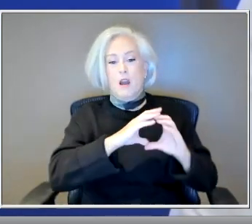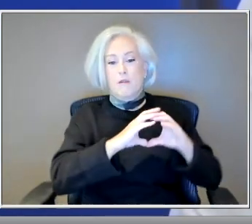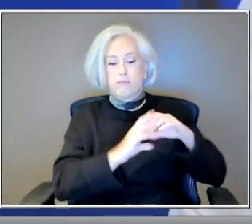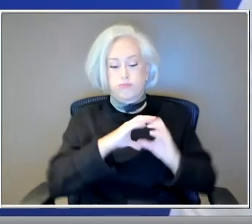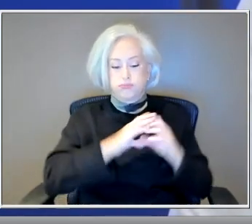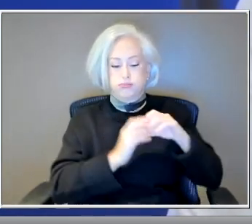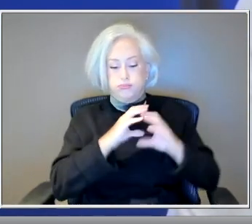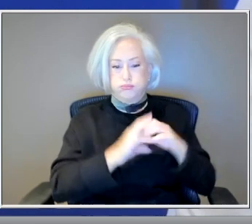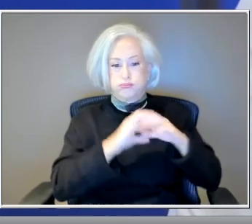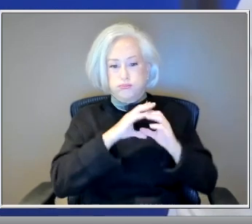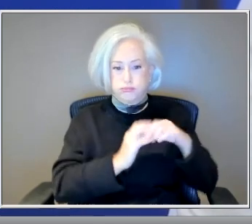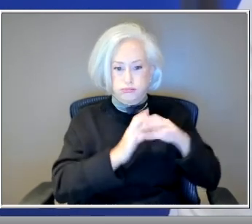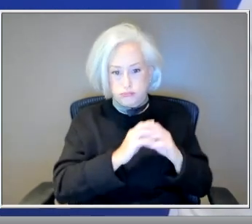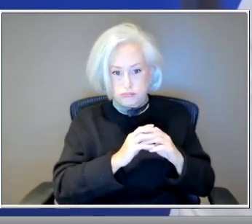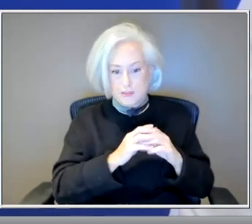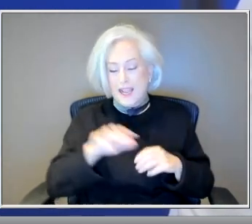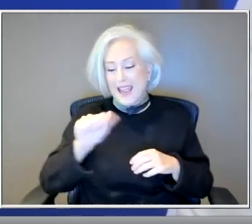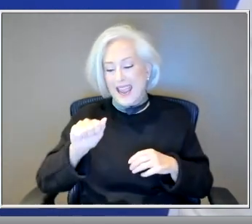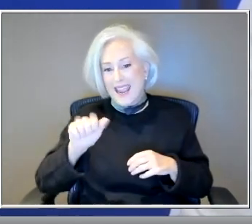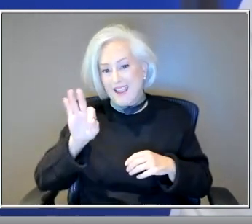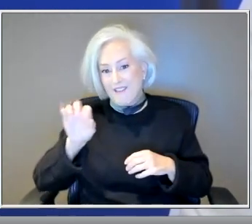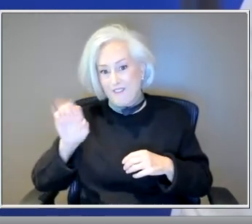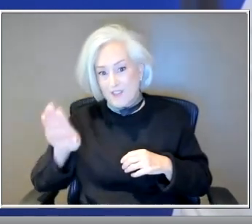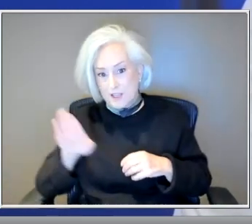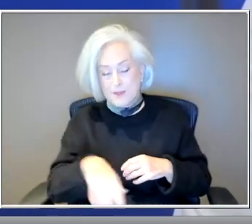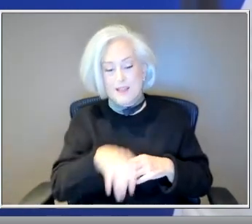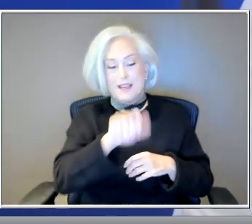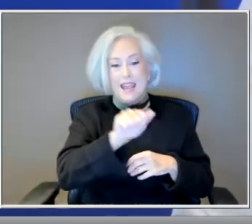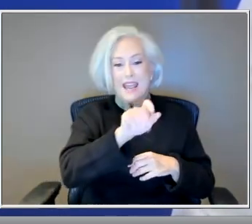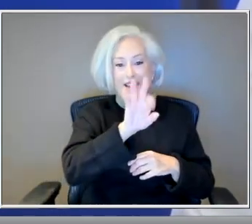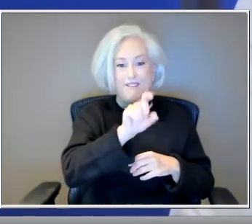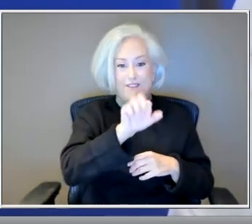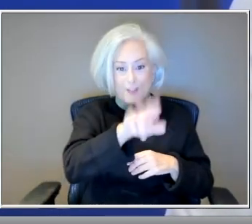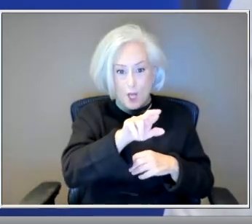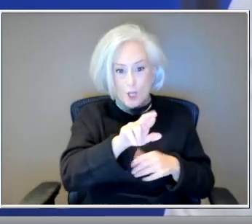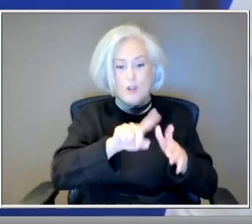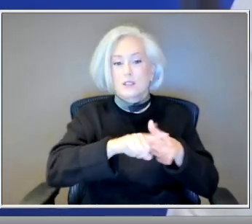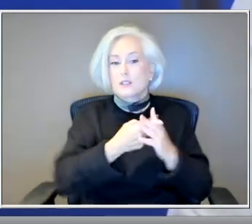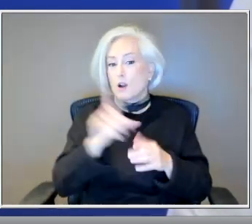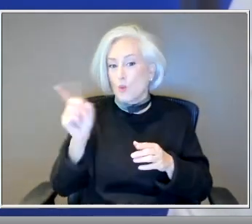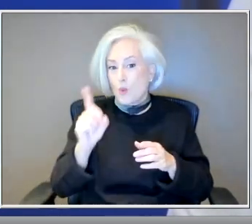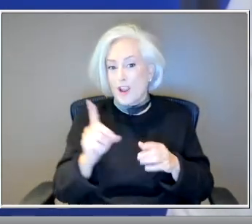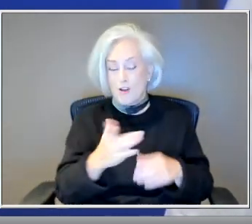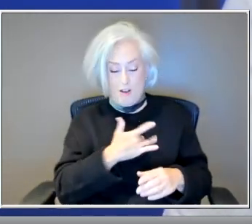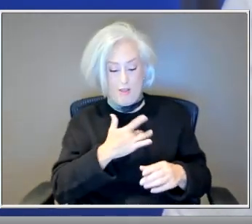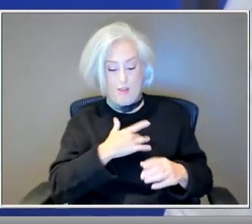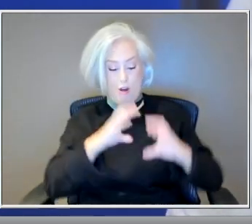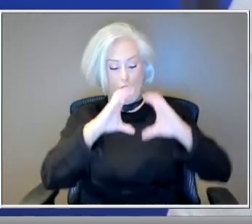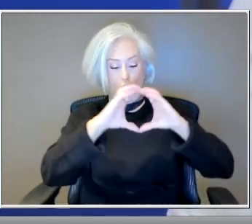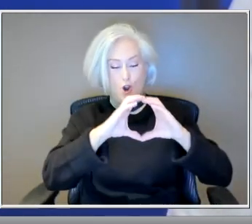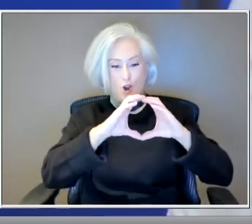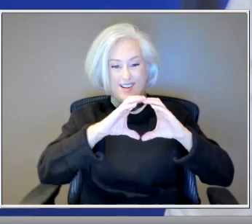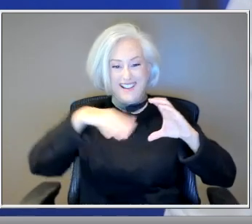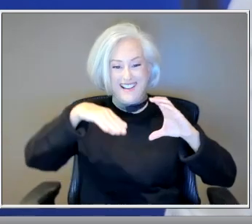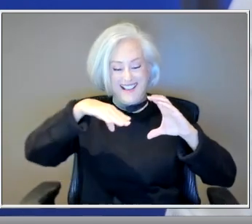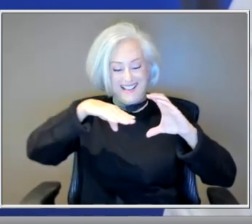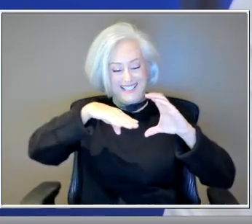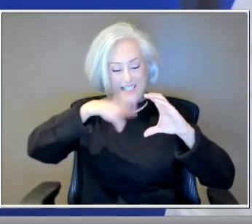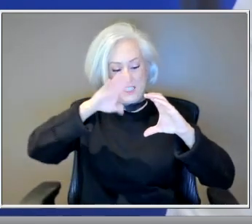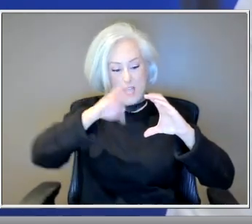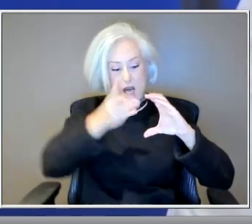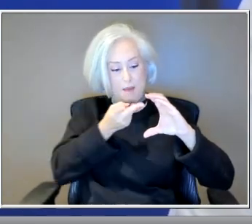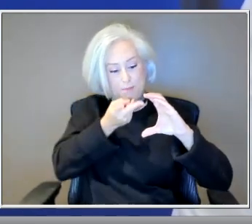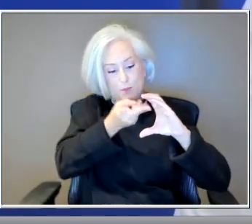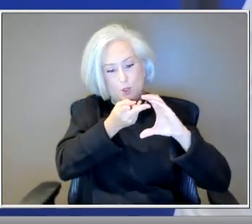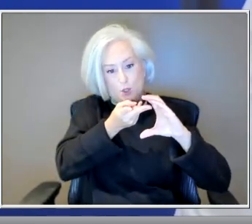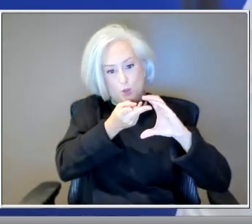two arrhythmias that start in the top chambers of the heart. One of them is considered to be a more regular rhythm. That's called the atrial